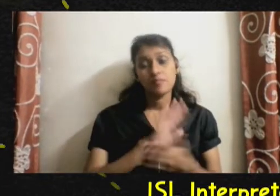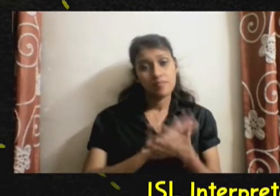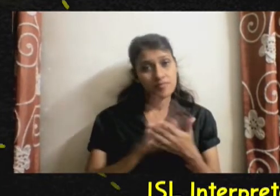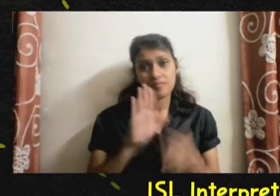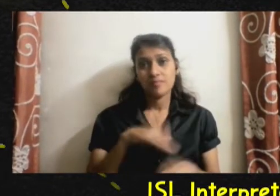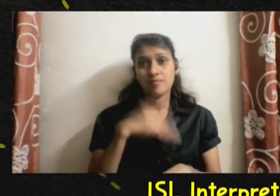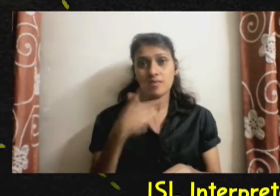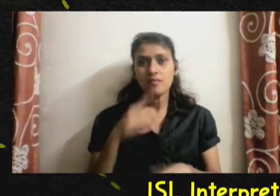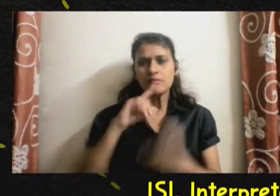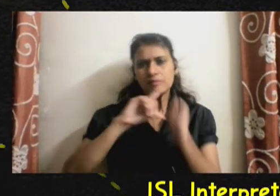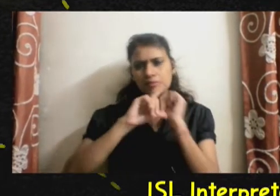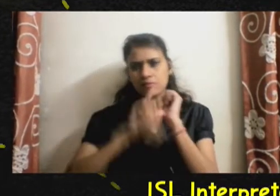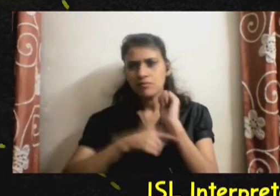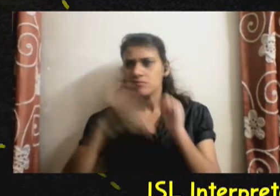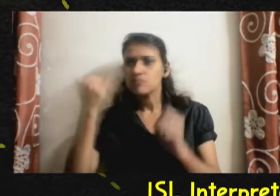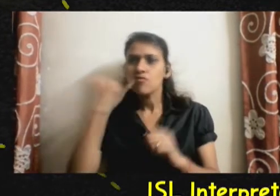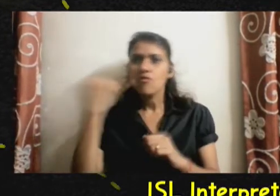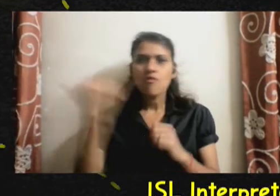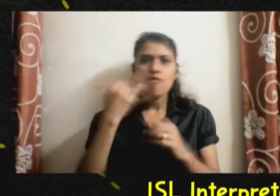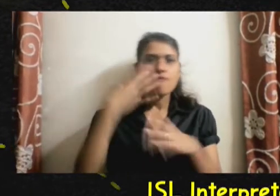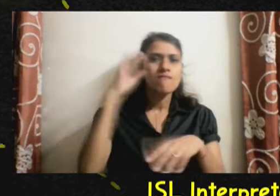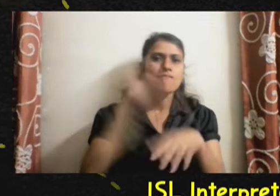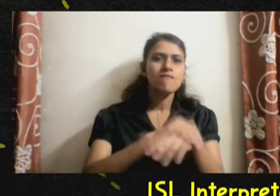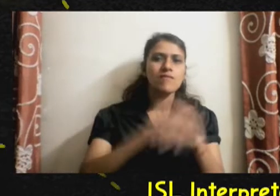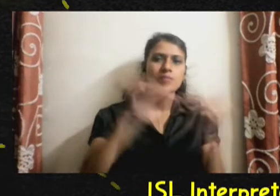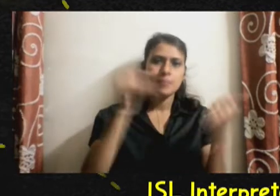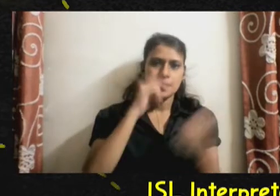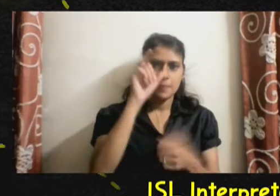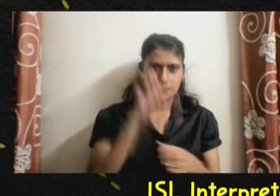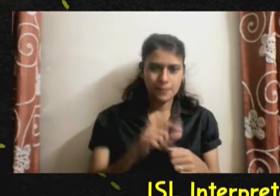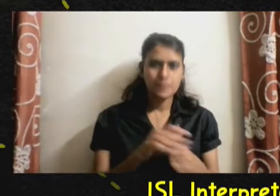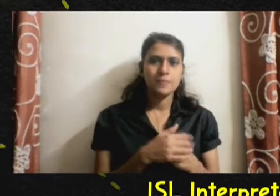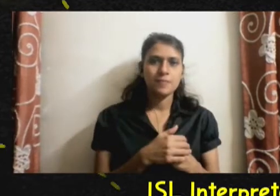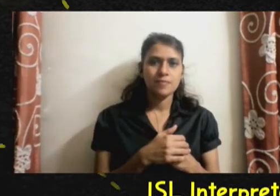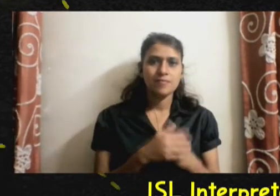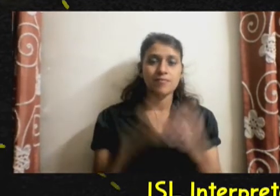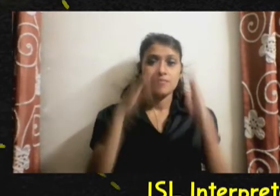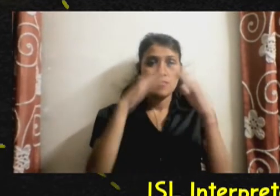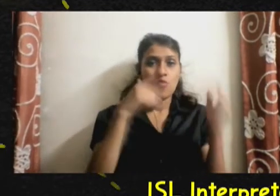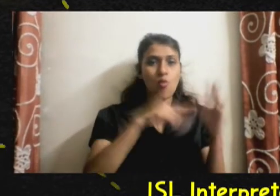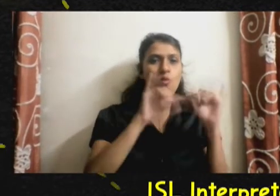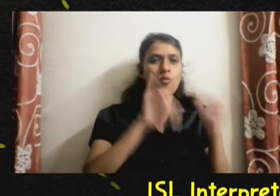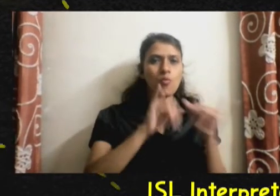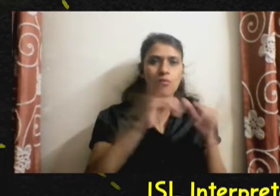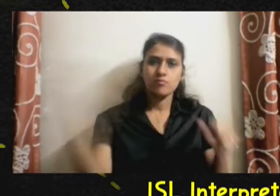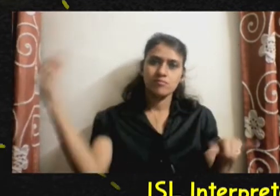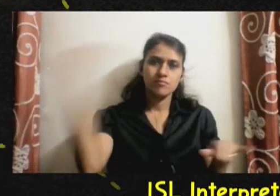family traced that call to the police and reached the shelter. And basically the shelter had to